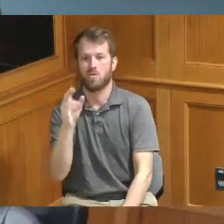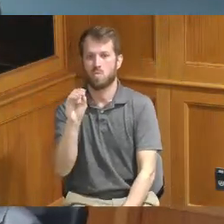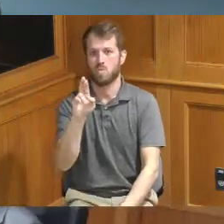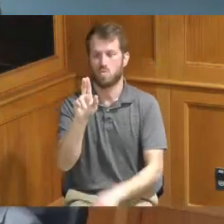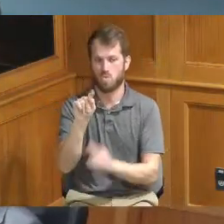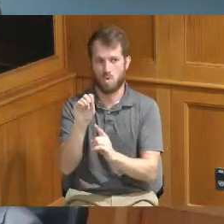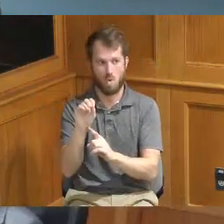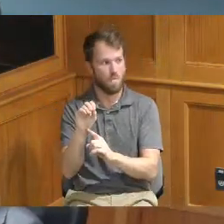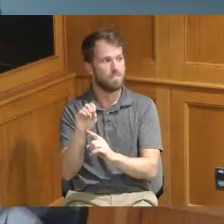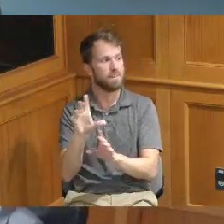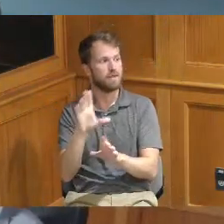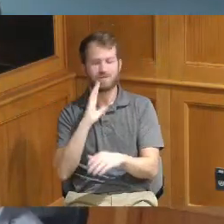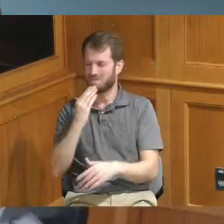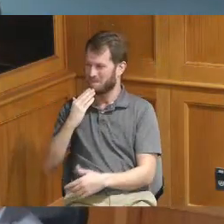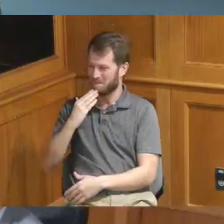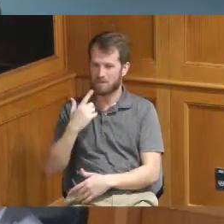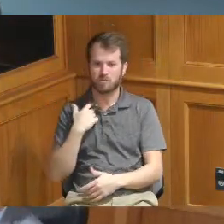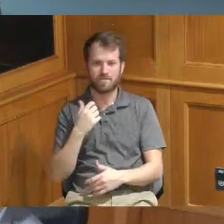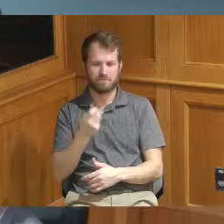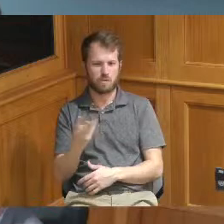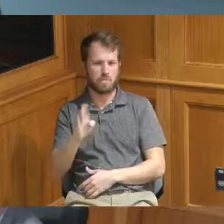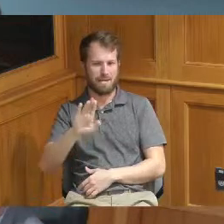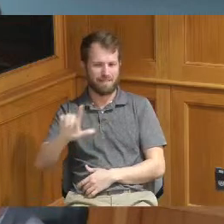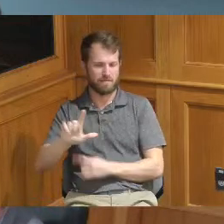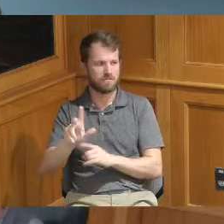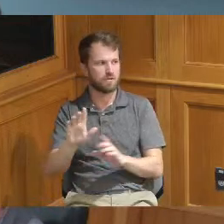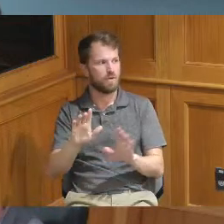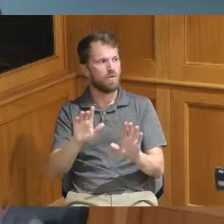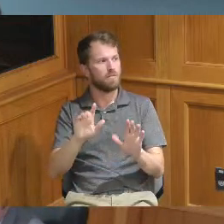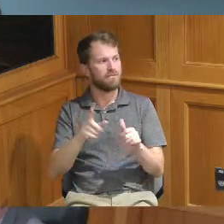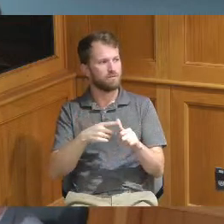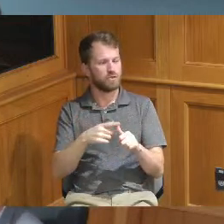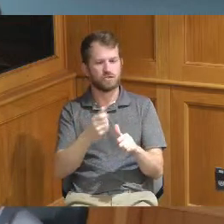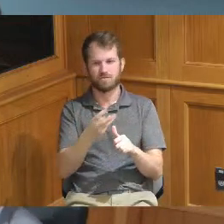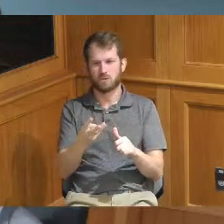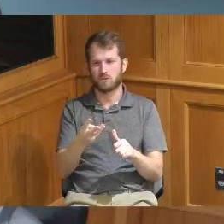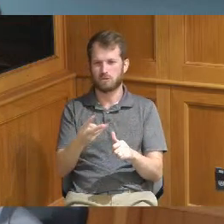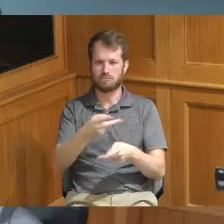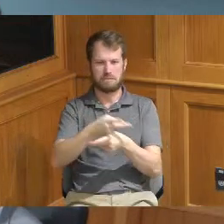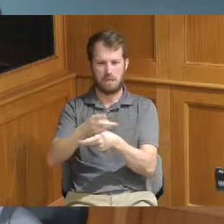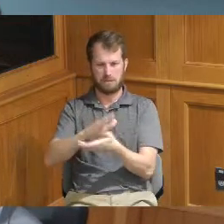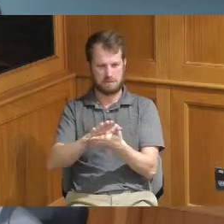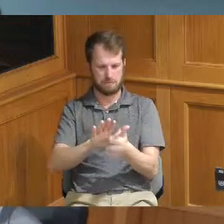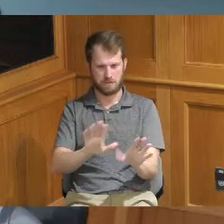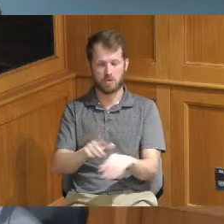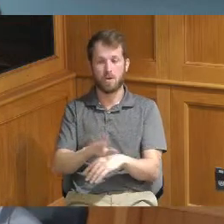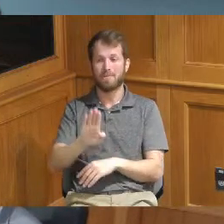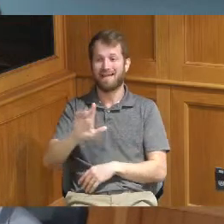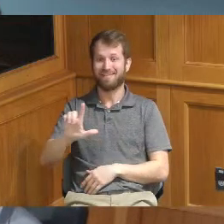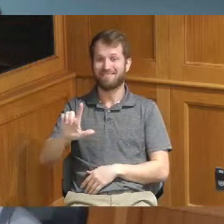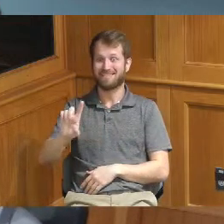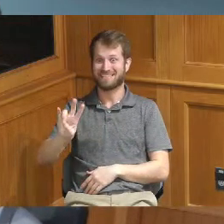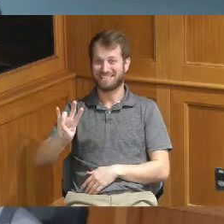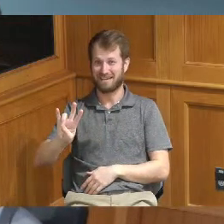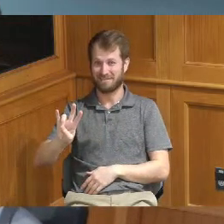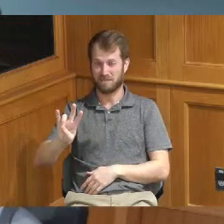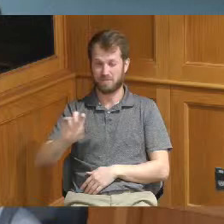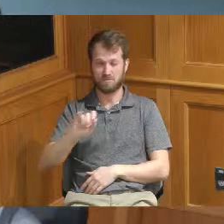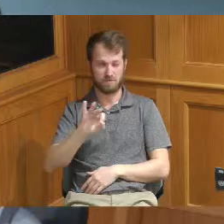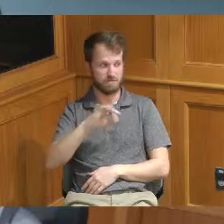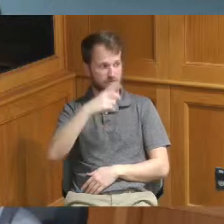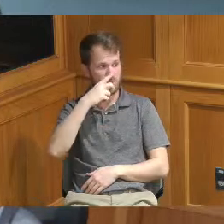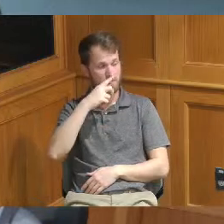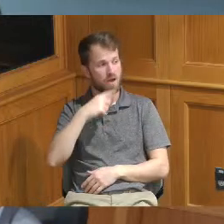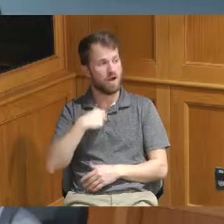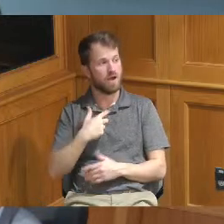foremost, though, just a couple of items, housekeeping here. by leave 7, if I could ask